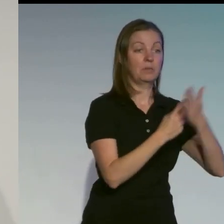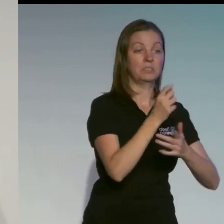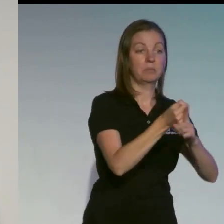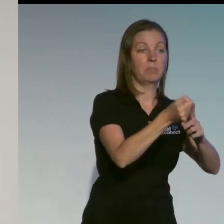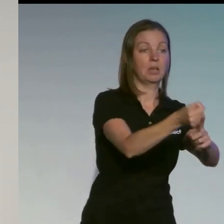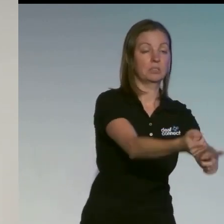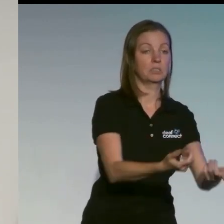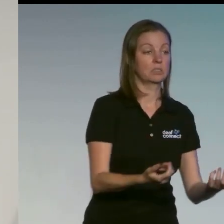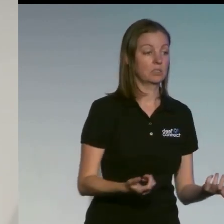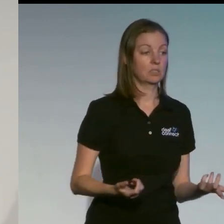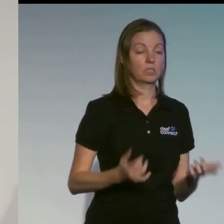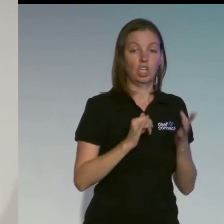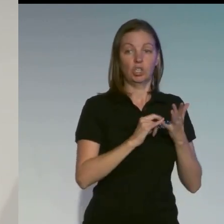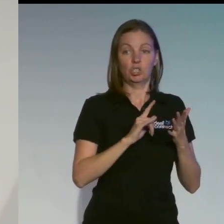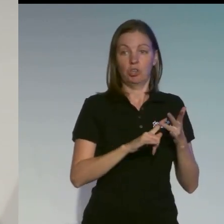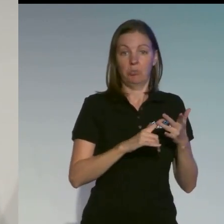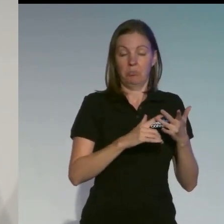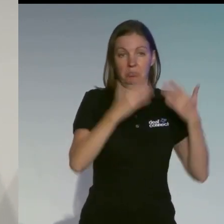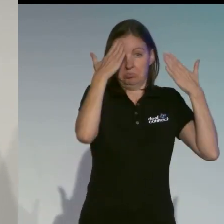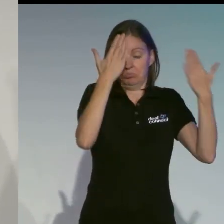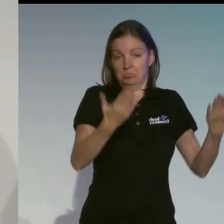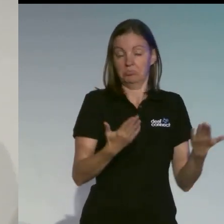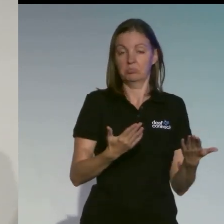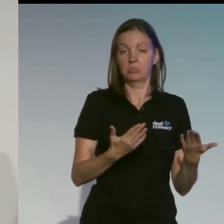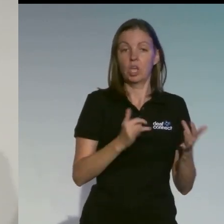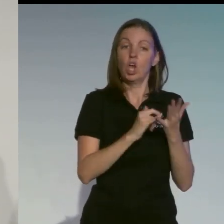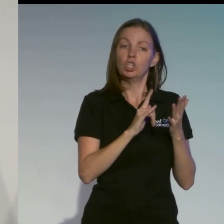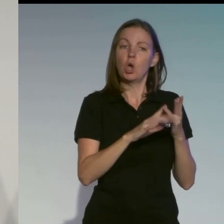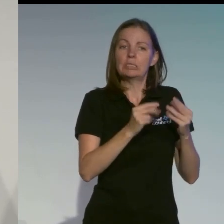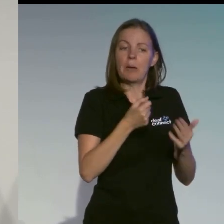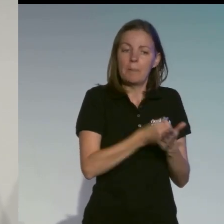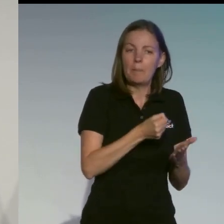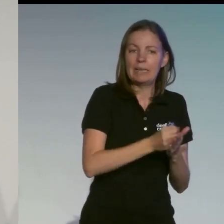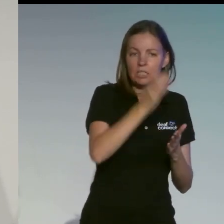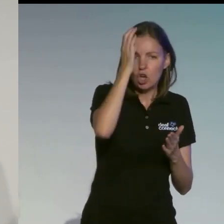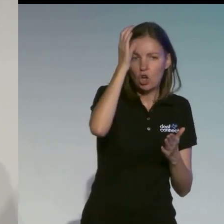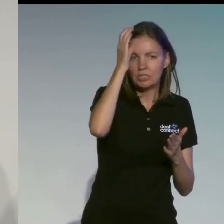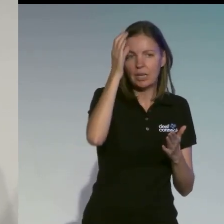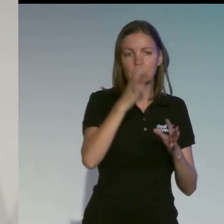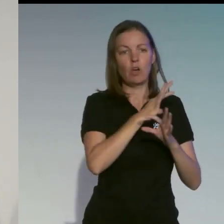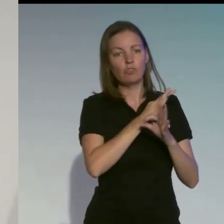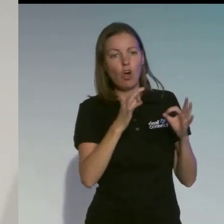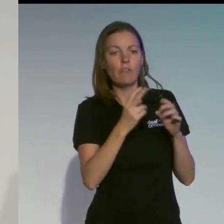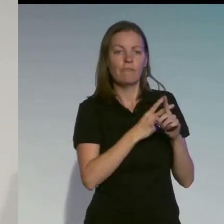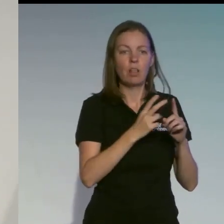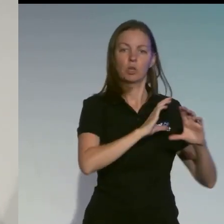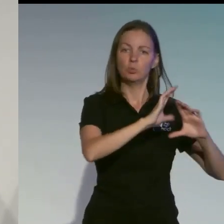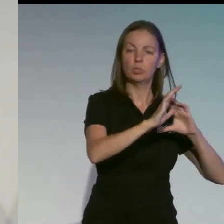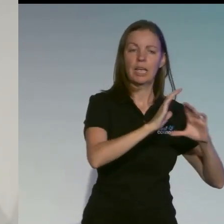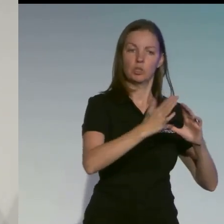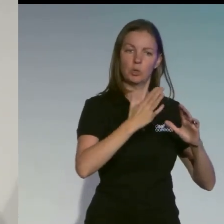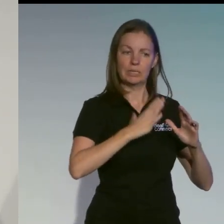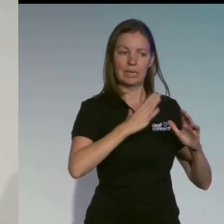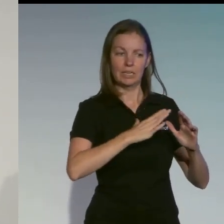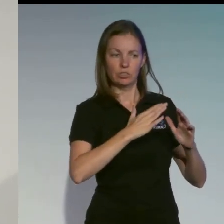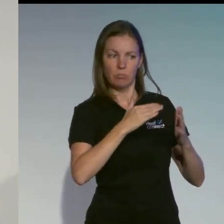hit this person on the head and knocked them out down the bottom? There is some basic concepts of non-violent communication there about helping people,